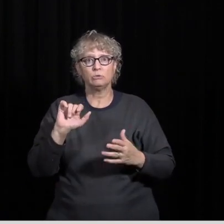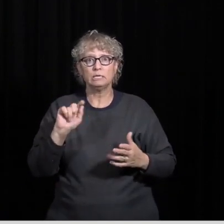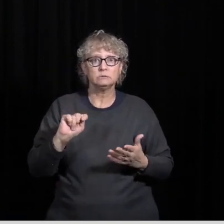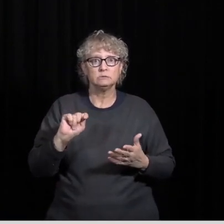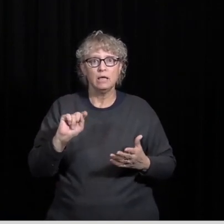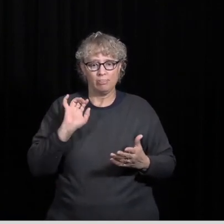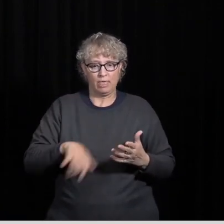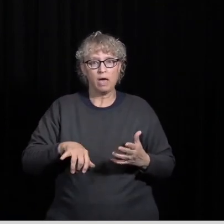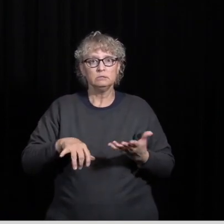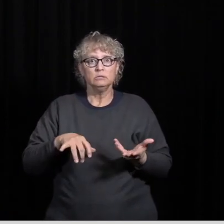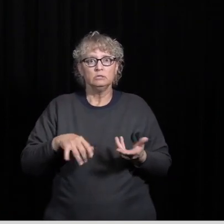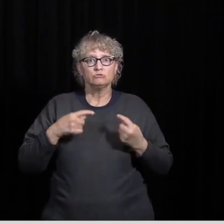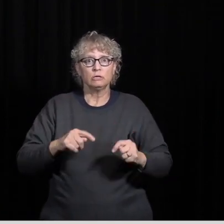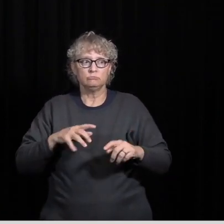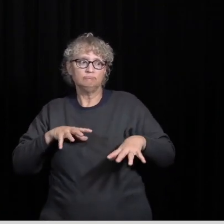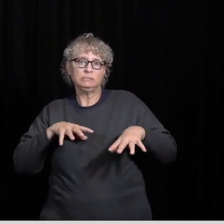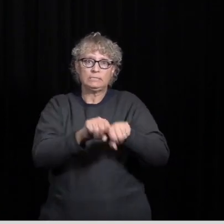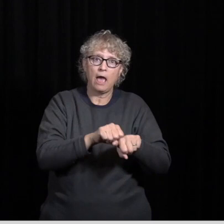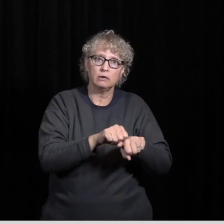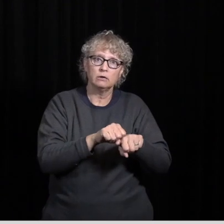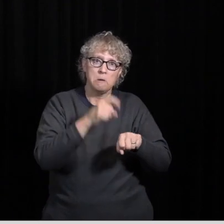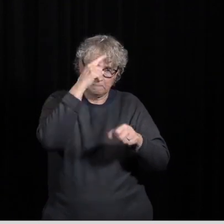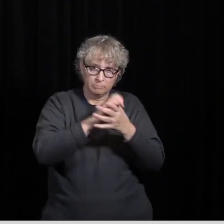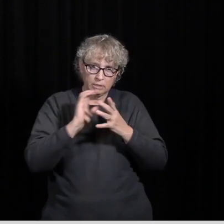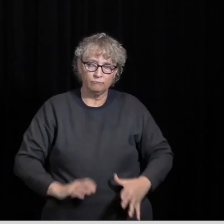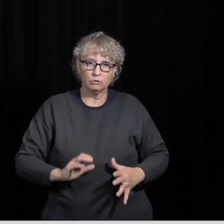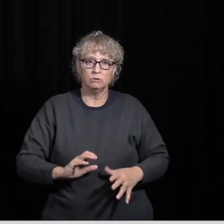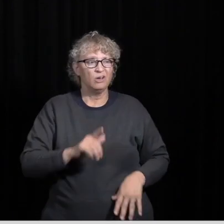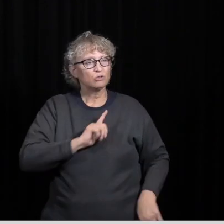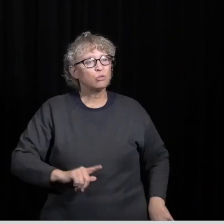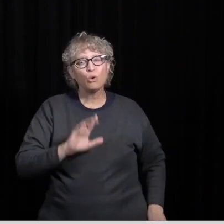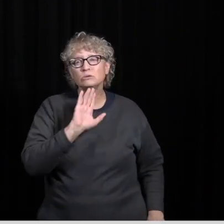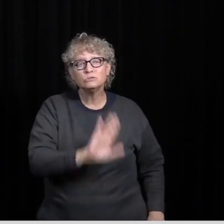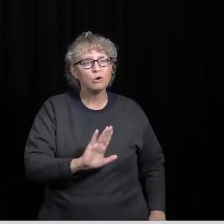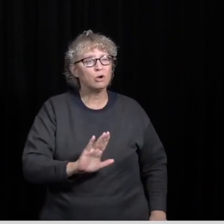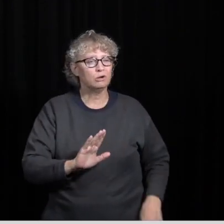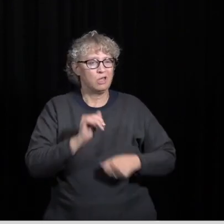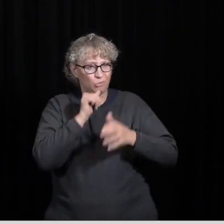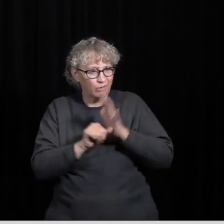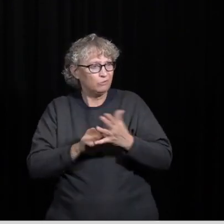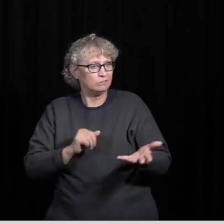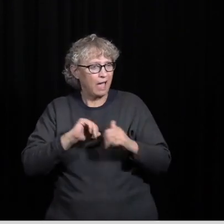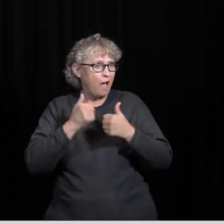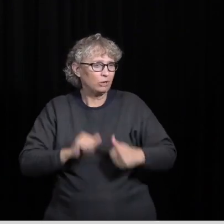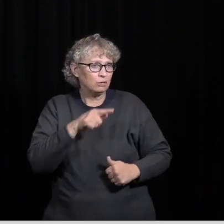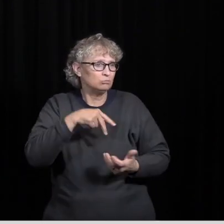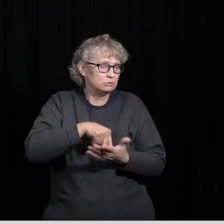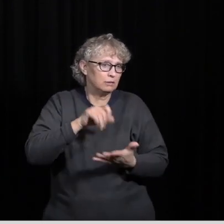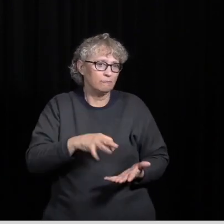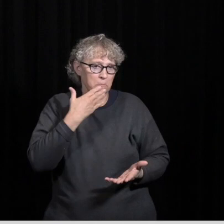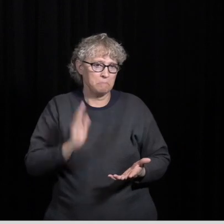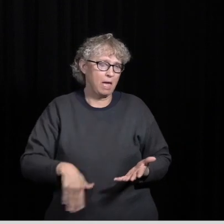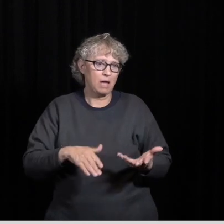to attack the believer, right? And he's like, oh, the Lord's your refuge? Well, how could you stand if the bad guys